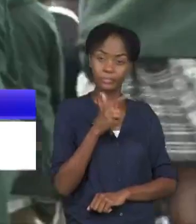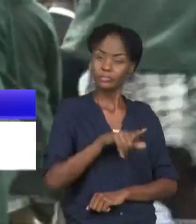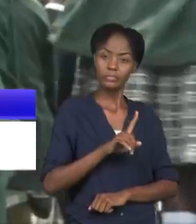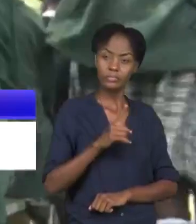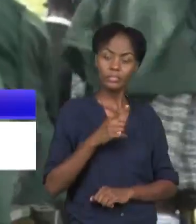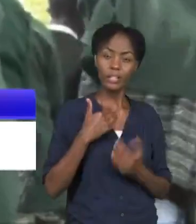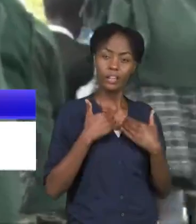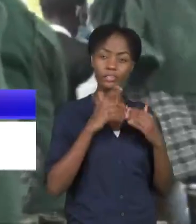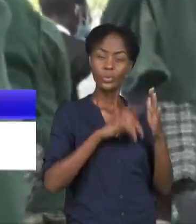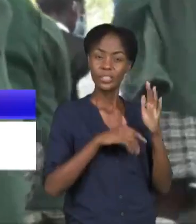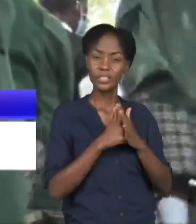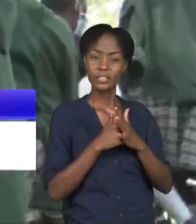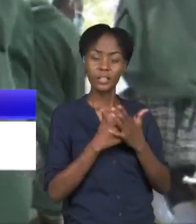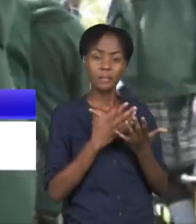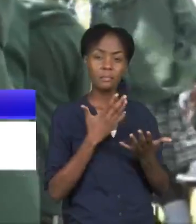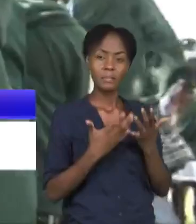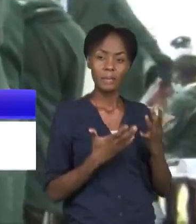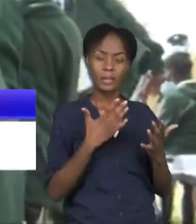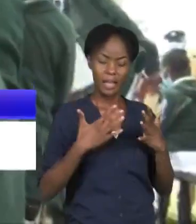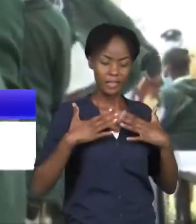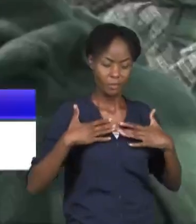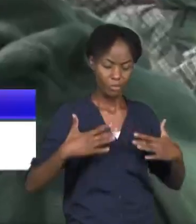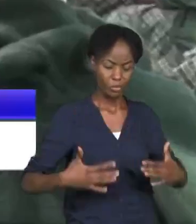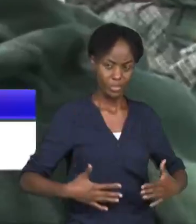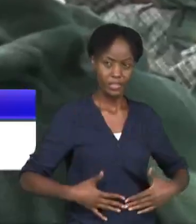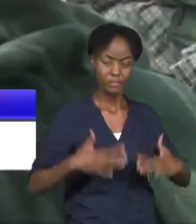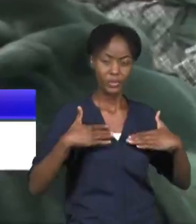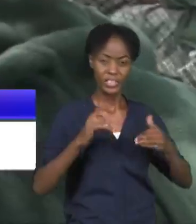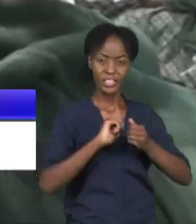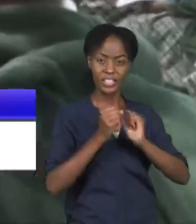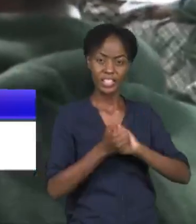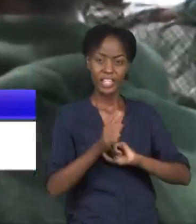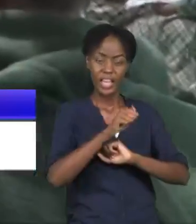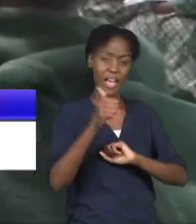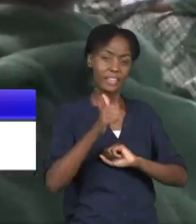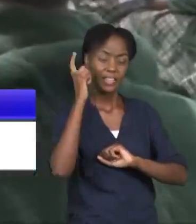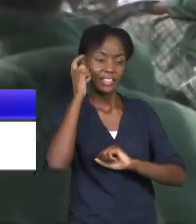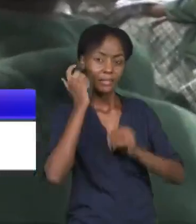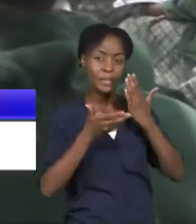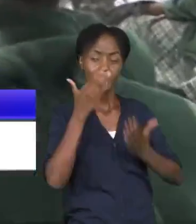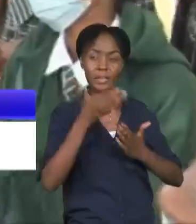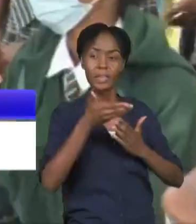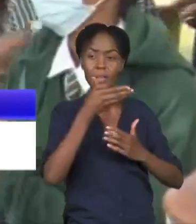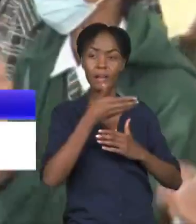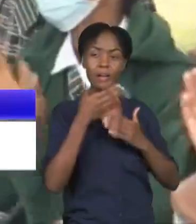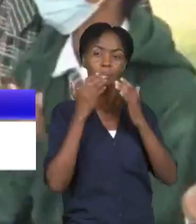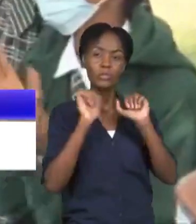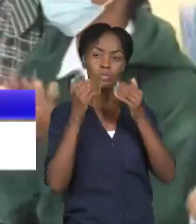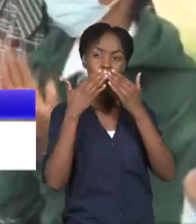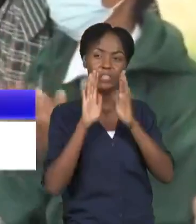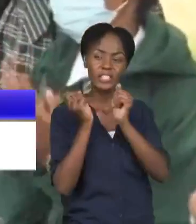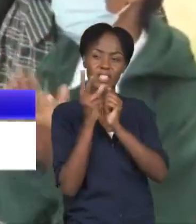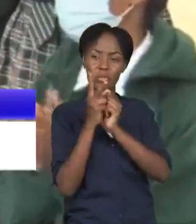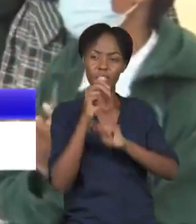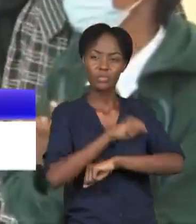the secondary sex changes. The body's changing. Some of them were expecting they would have finished their secondary school, and now they're